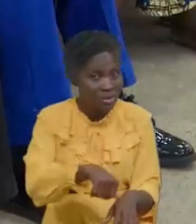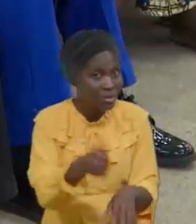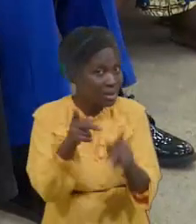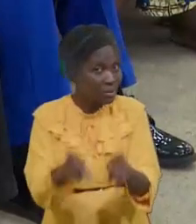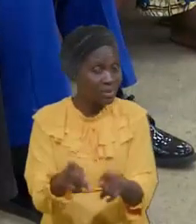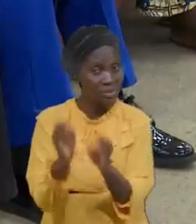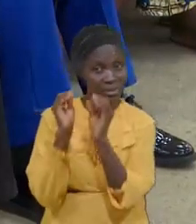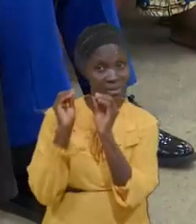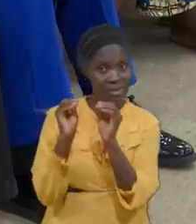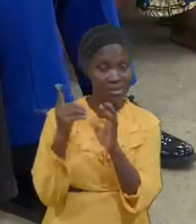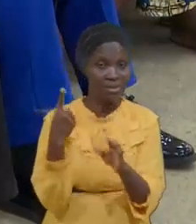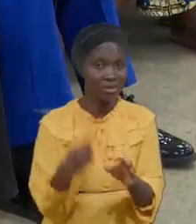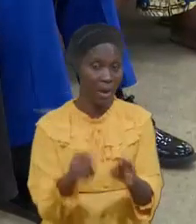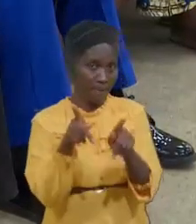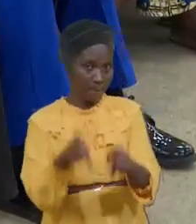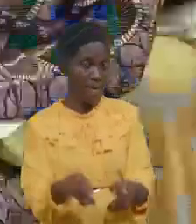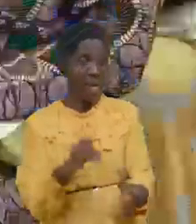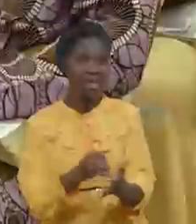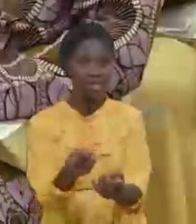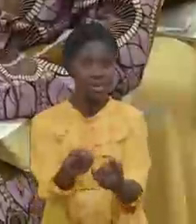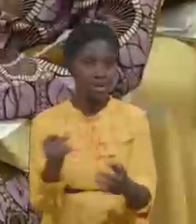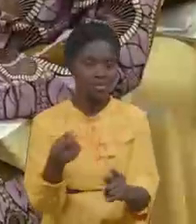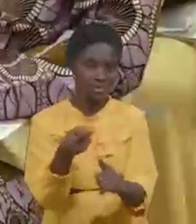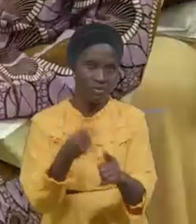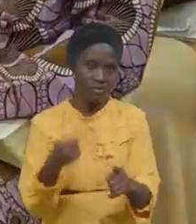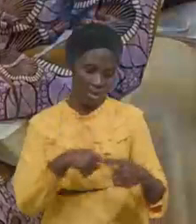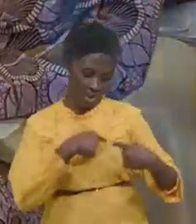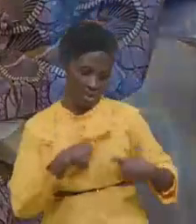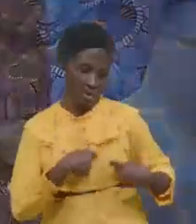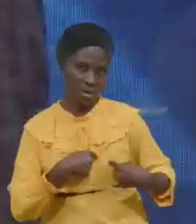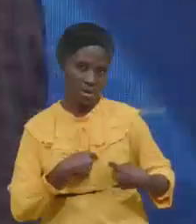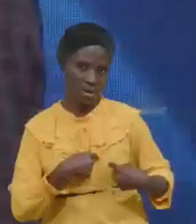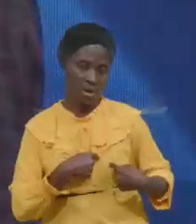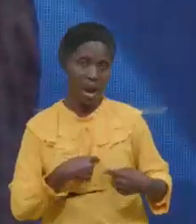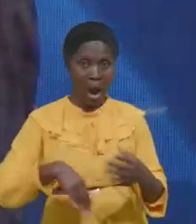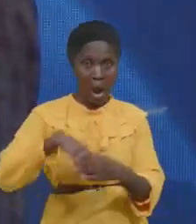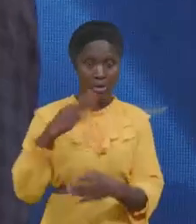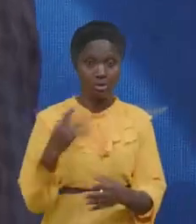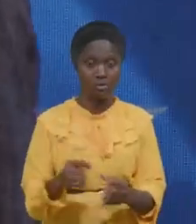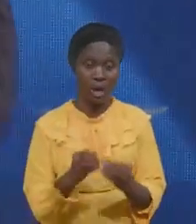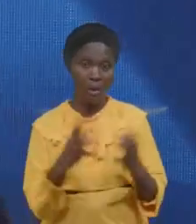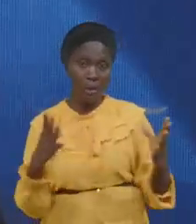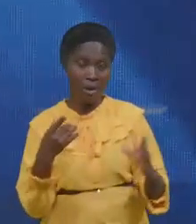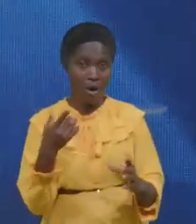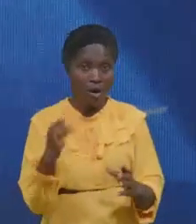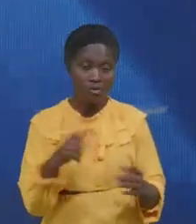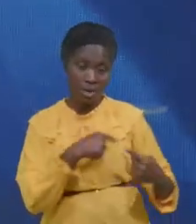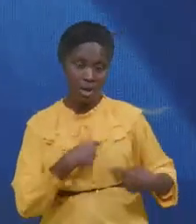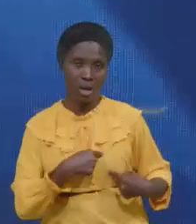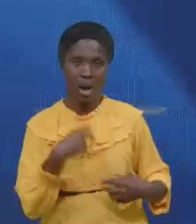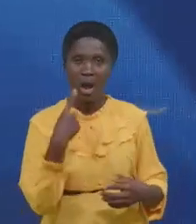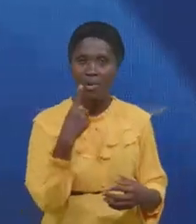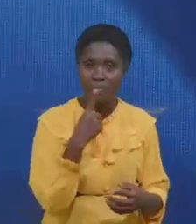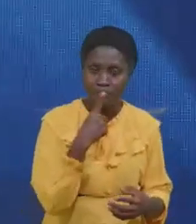fellow. It comes from the heart. Out of the abundance of the heart, the mouth speaketh.